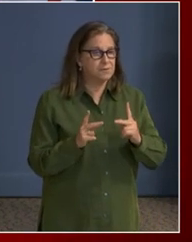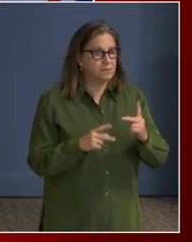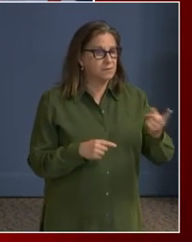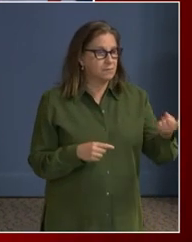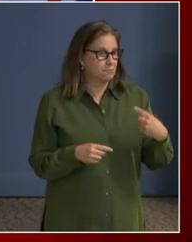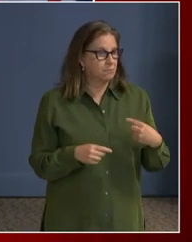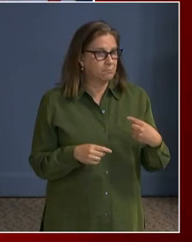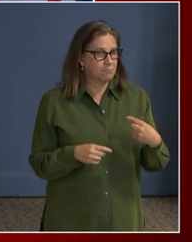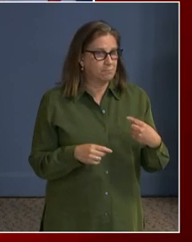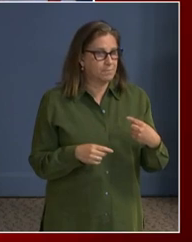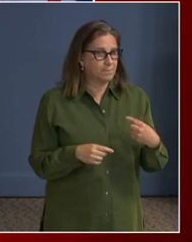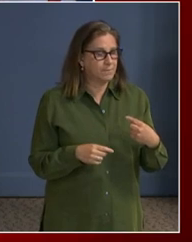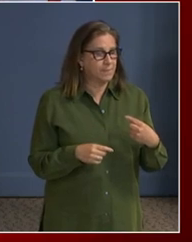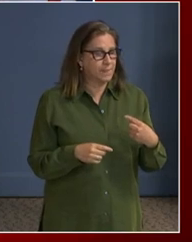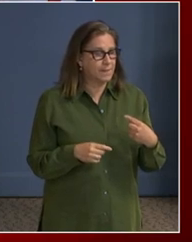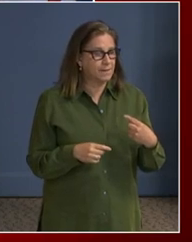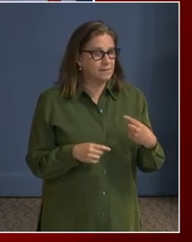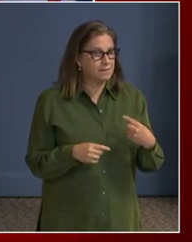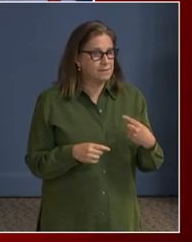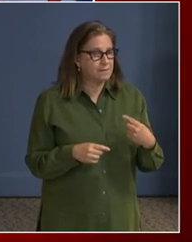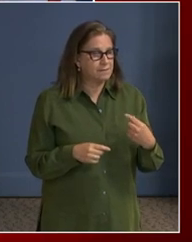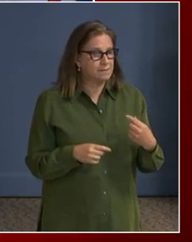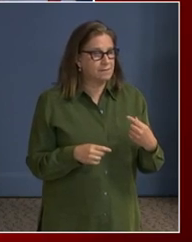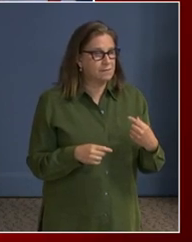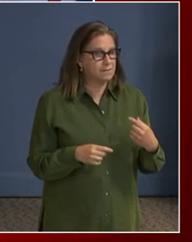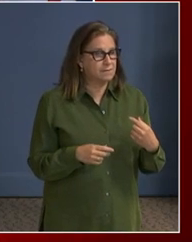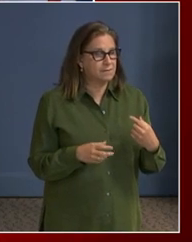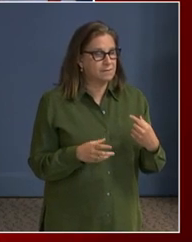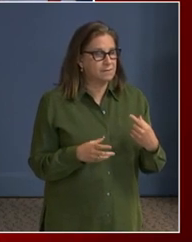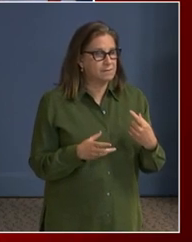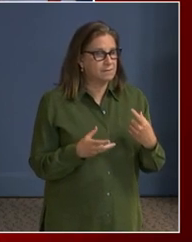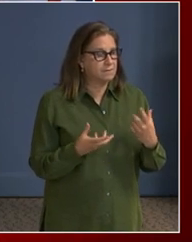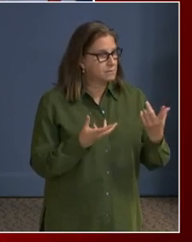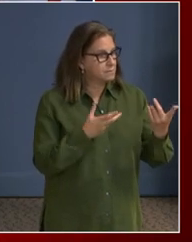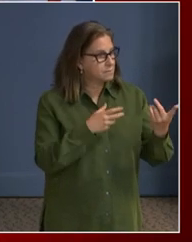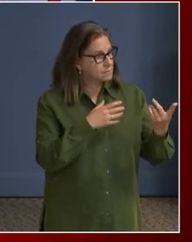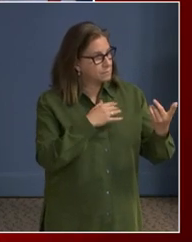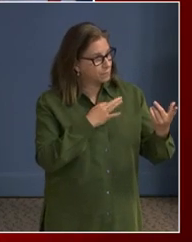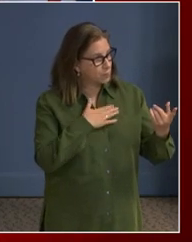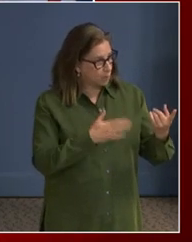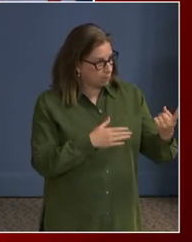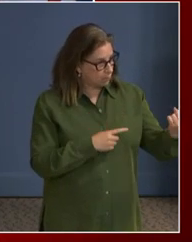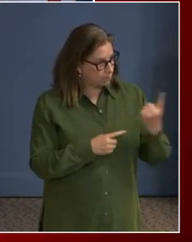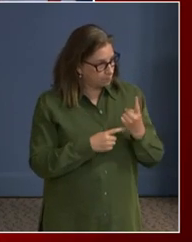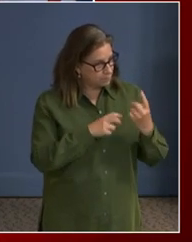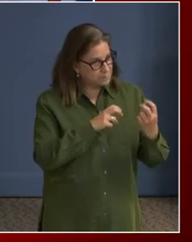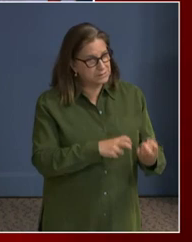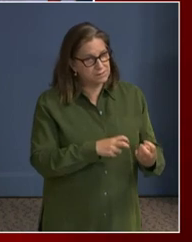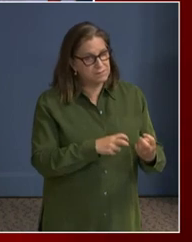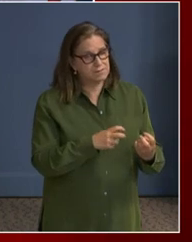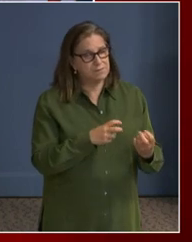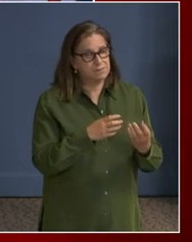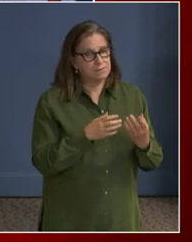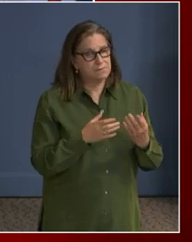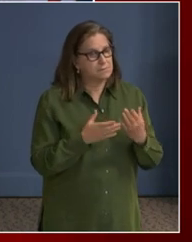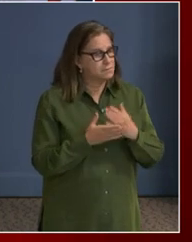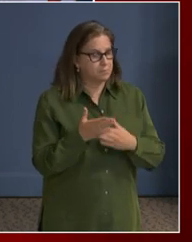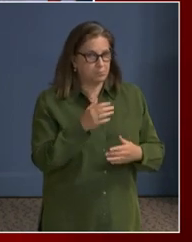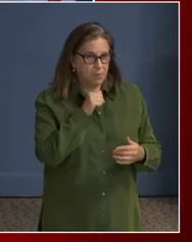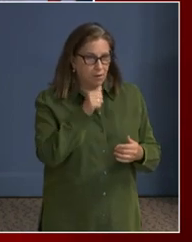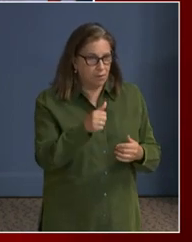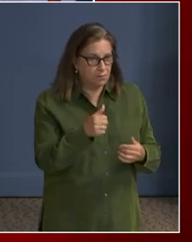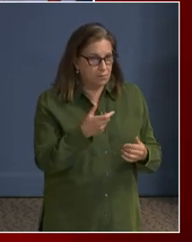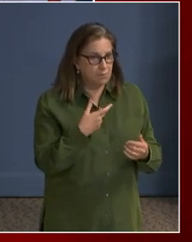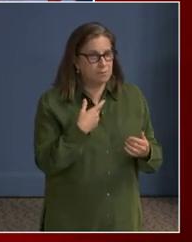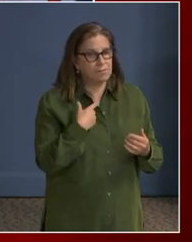now. Individual just not willing to come to the table to squash, mediate the situation. And so sometimes